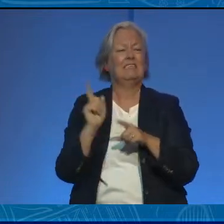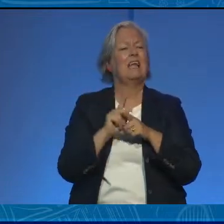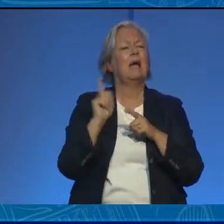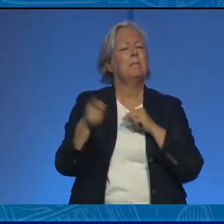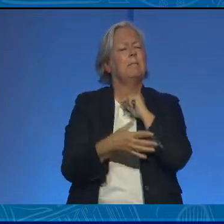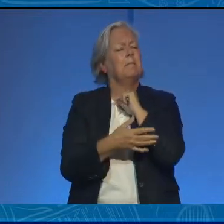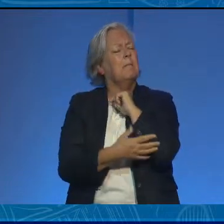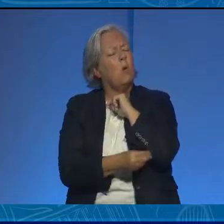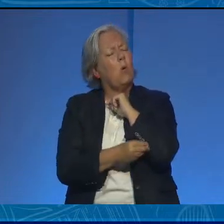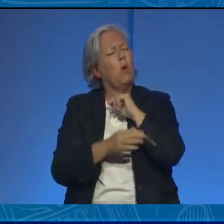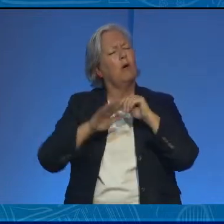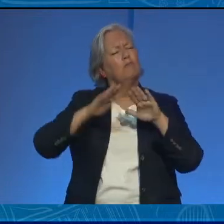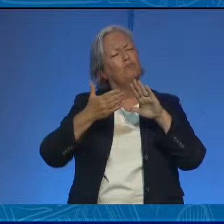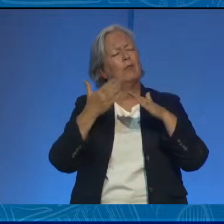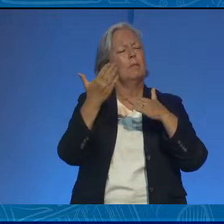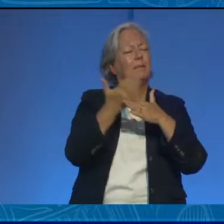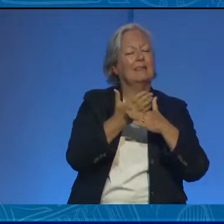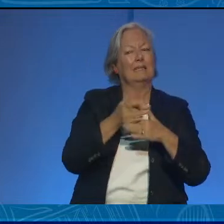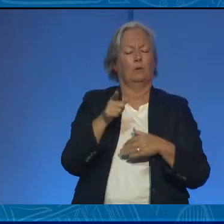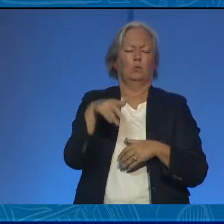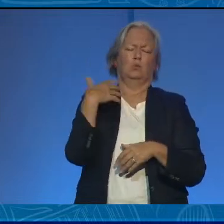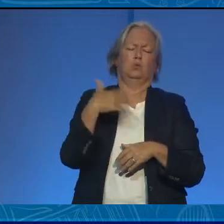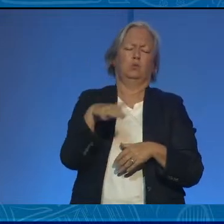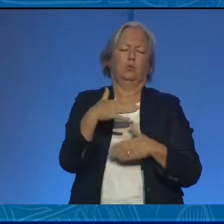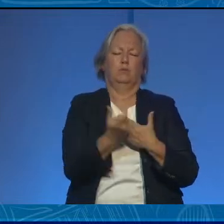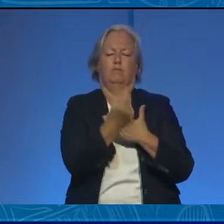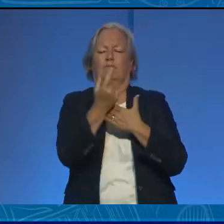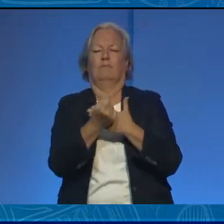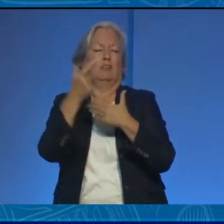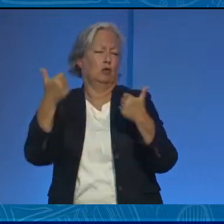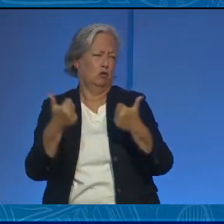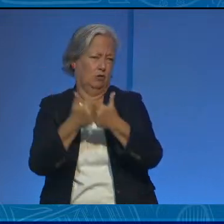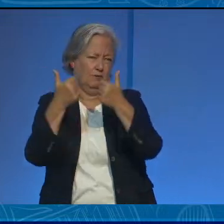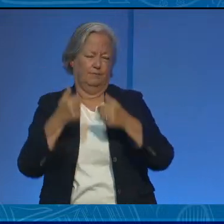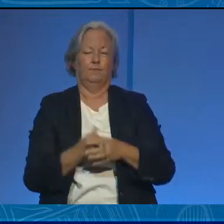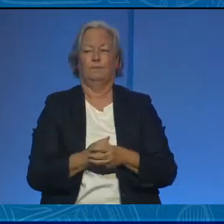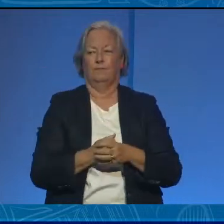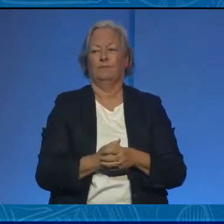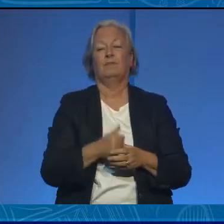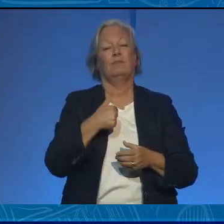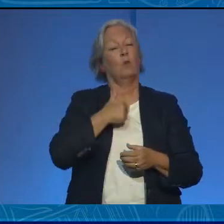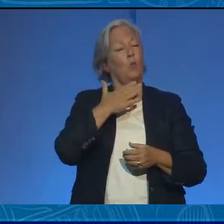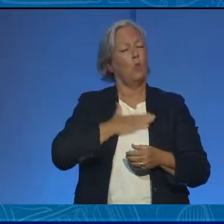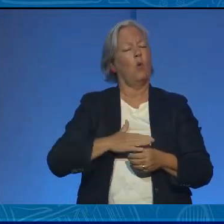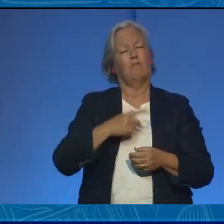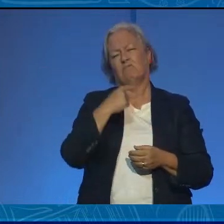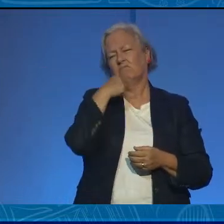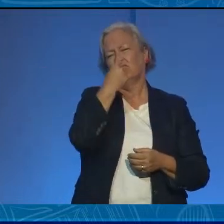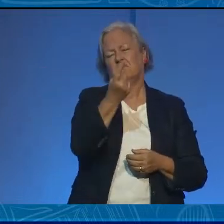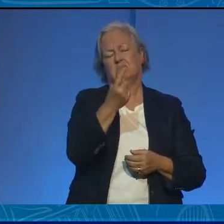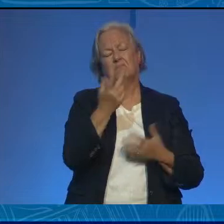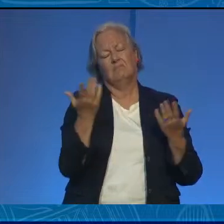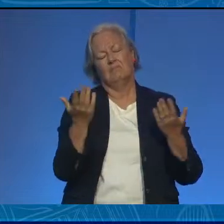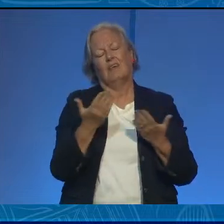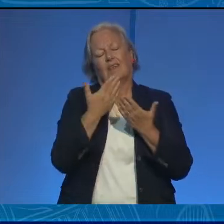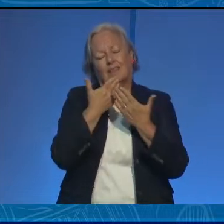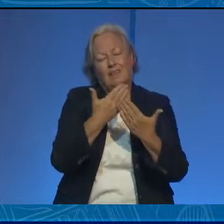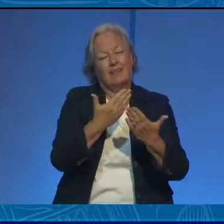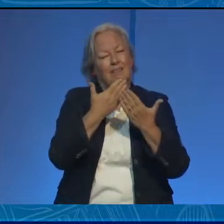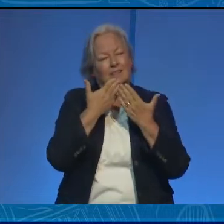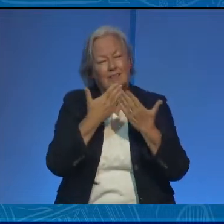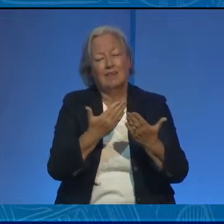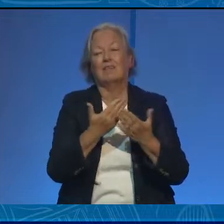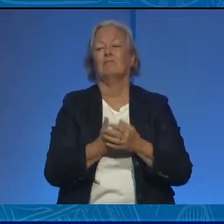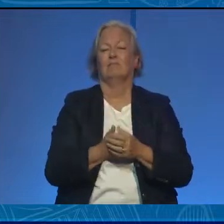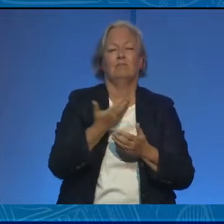countries facing specific challenges. Before I close, I would like to express once again my utmost gratitude to the